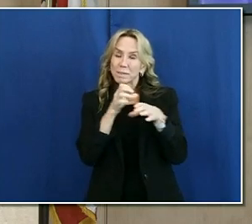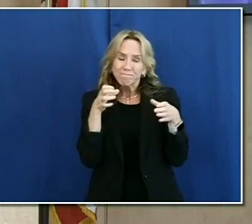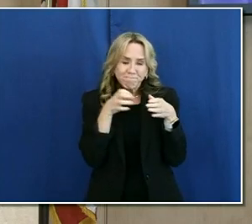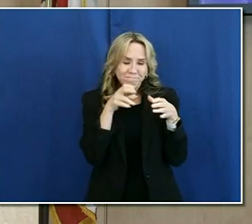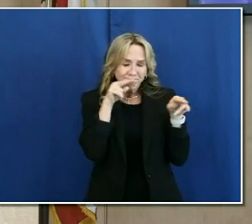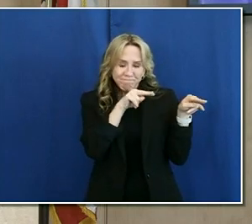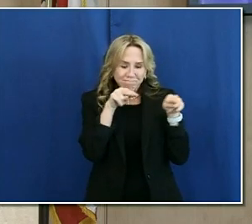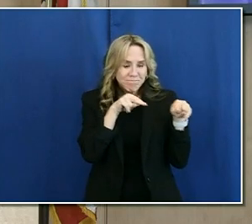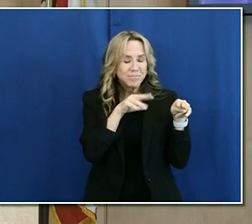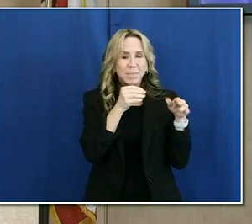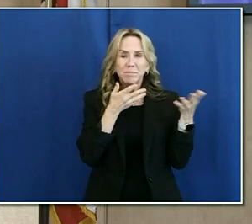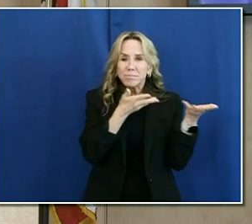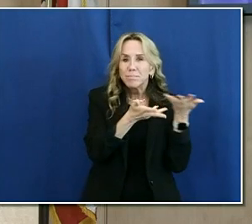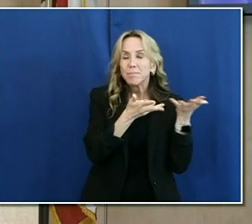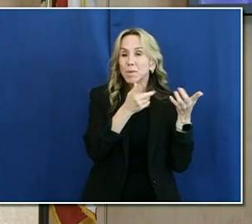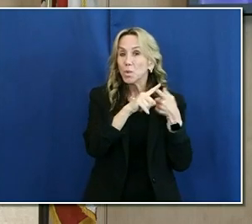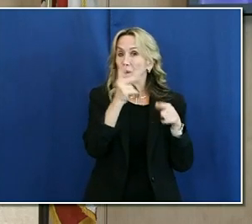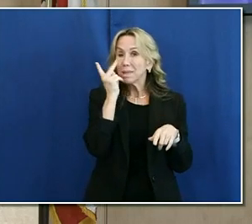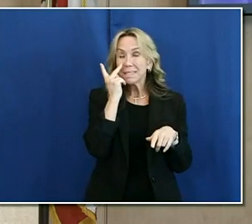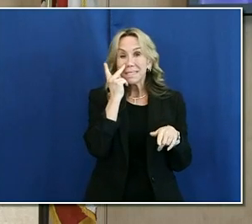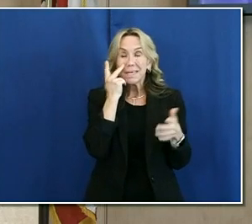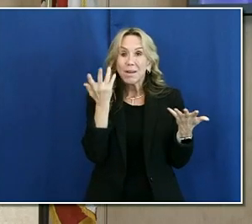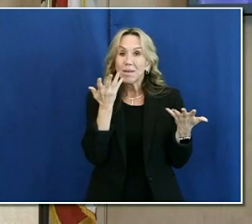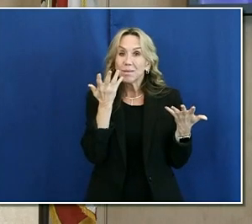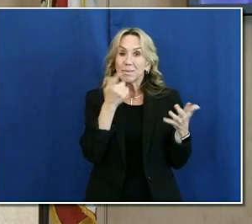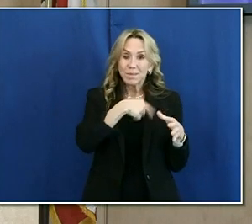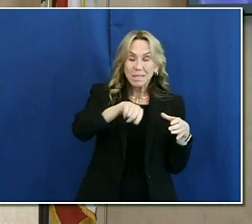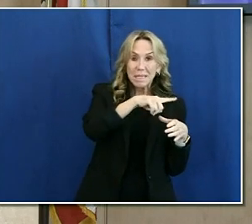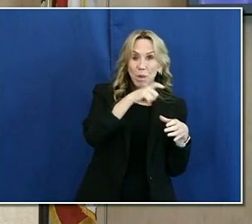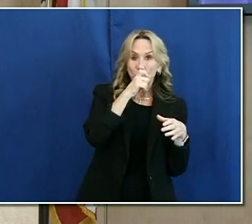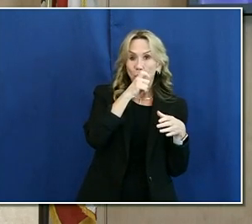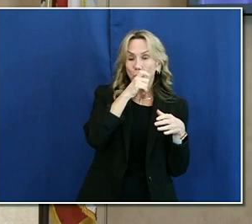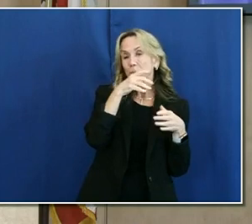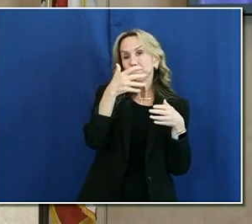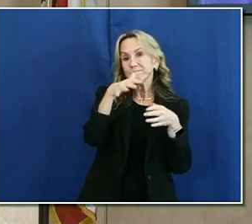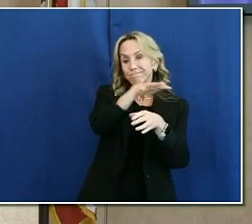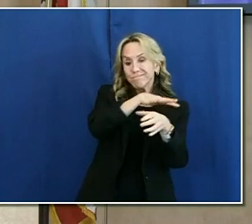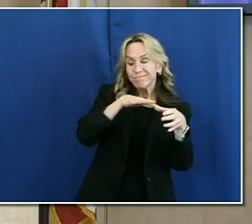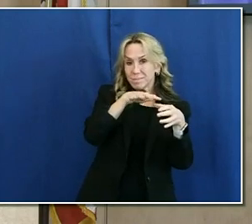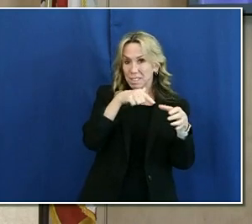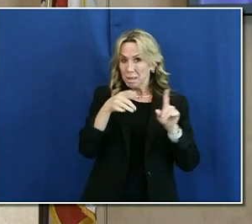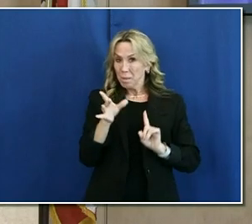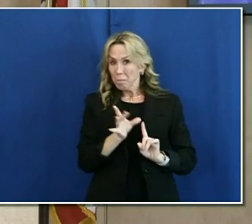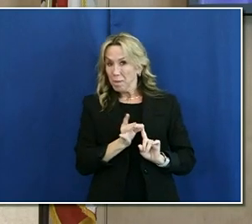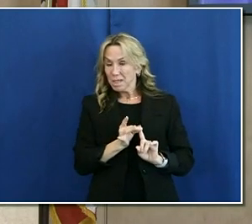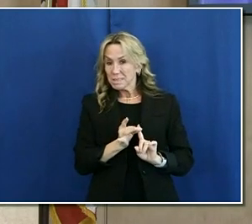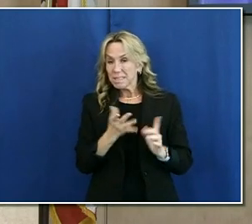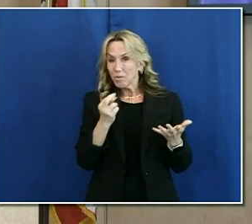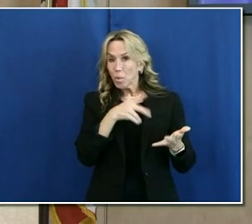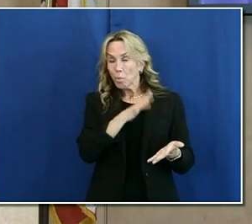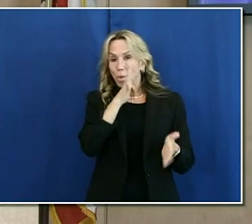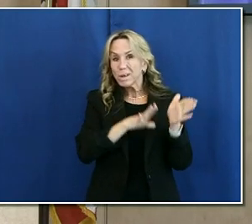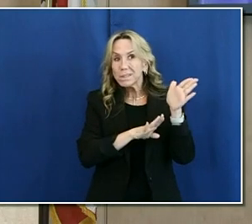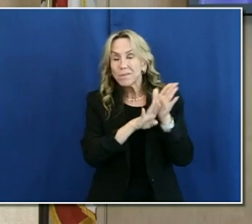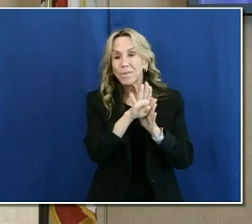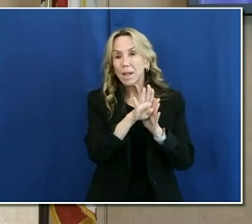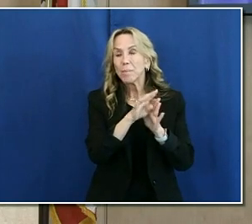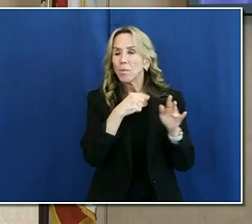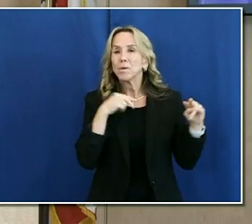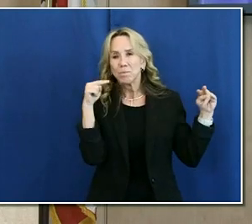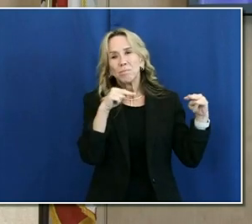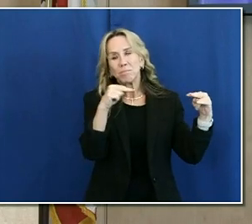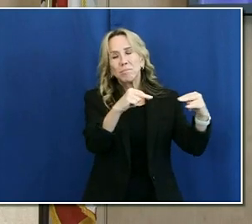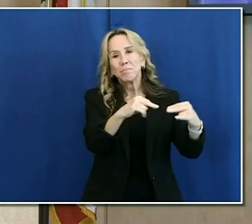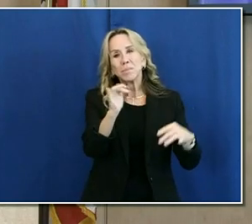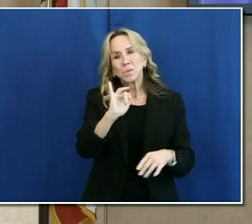any of them are in fact positive now and if any develop symptoms over time.